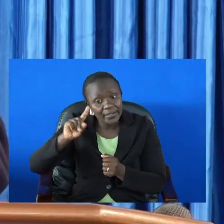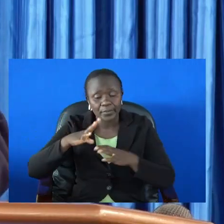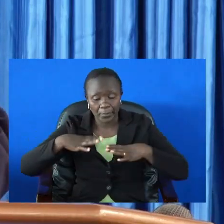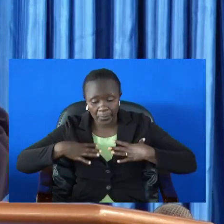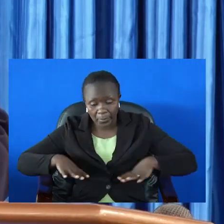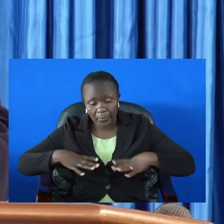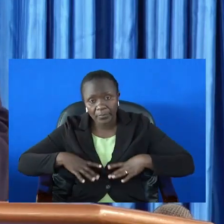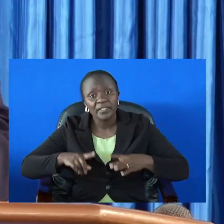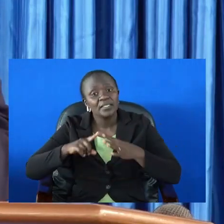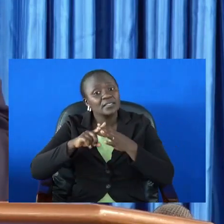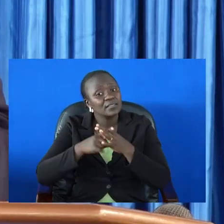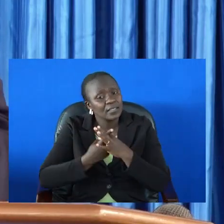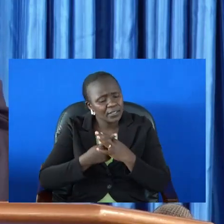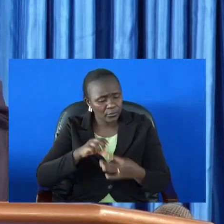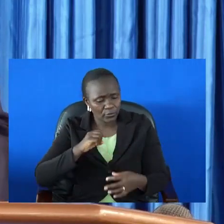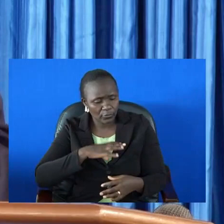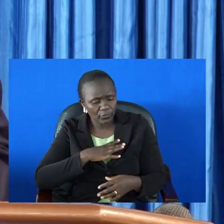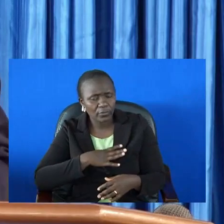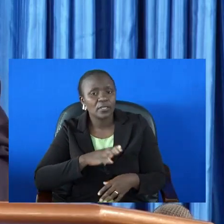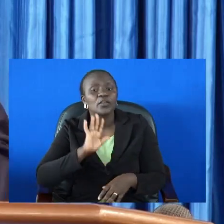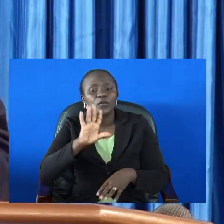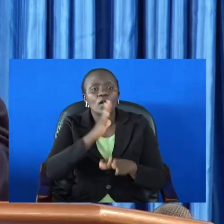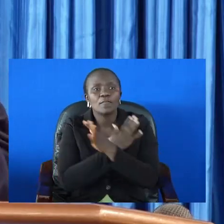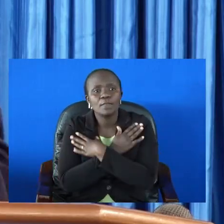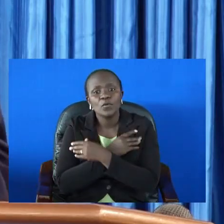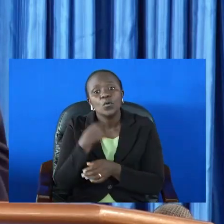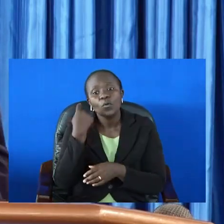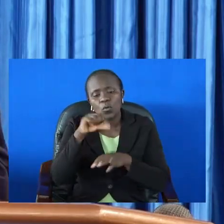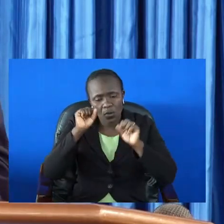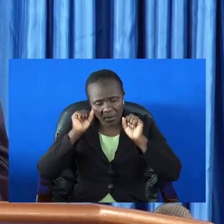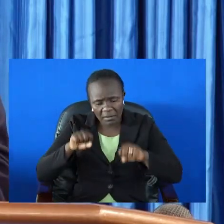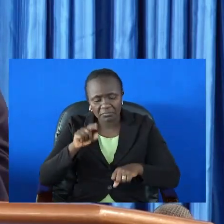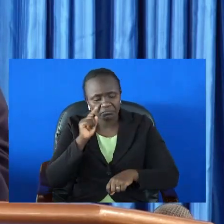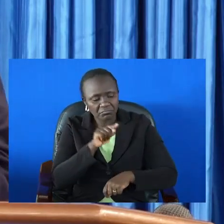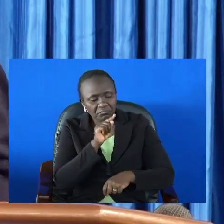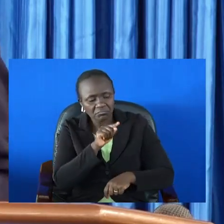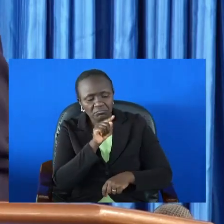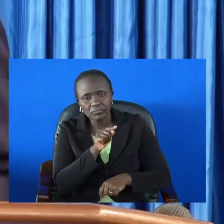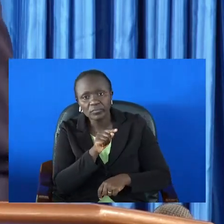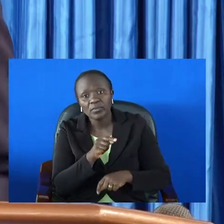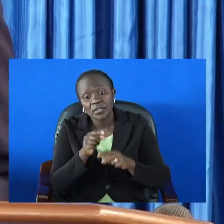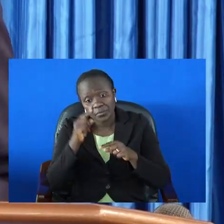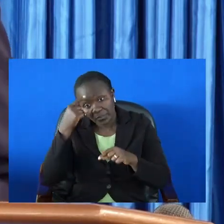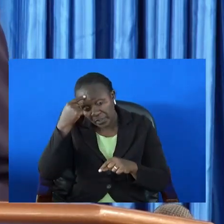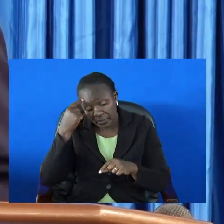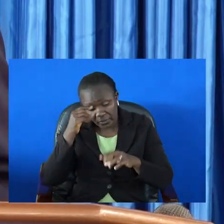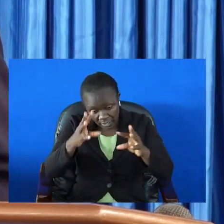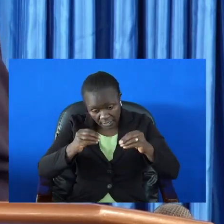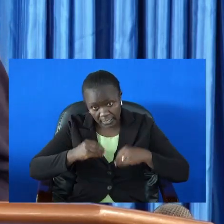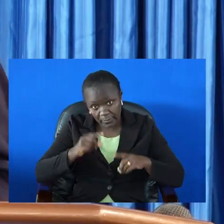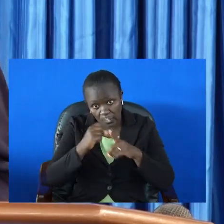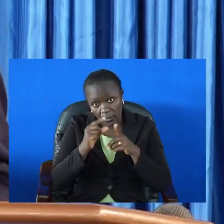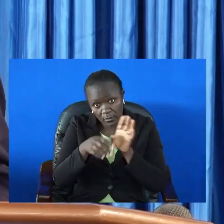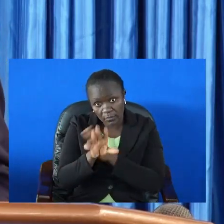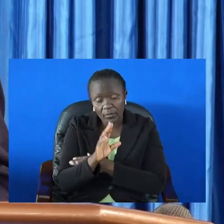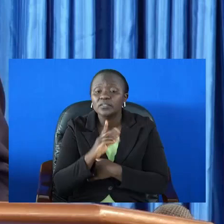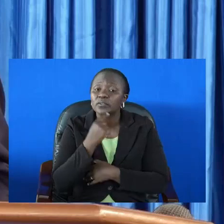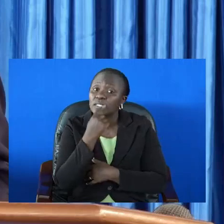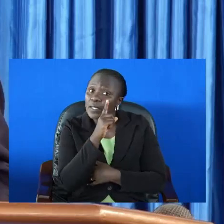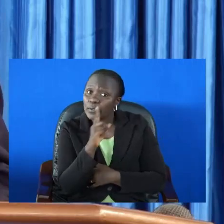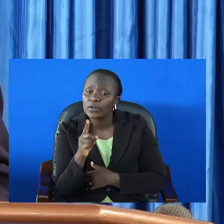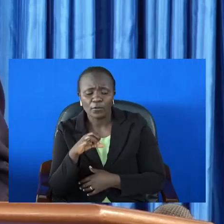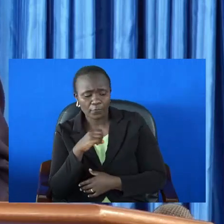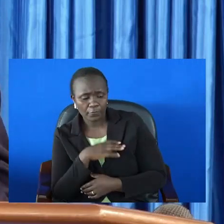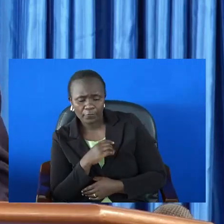and beginning to fear your friends who can mock you because you have accepted the word of God. I want to assure you that